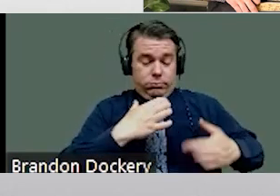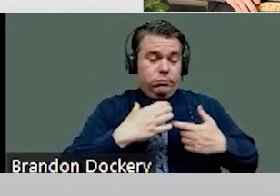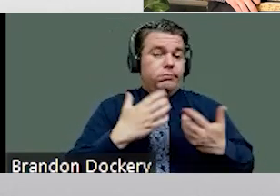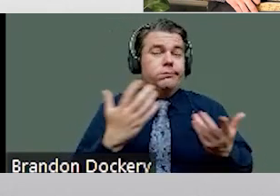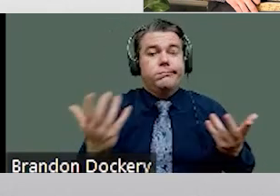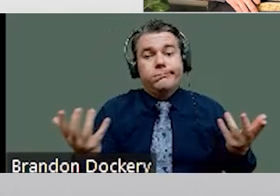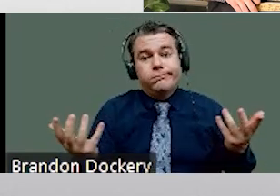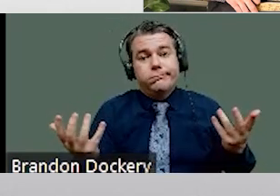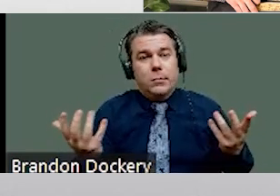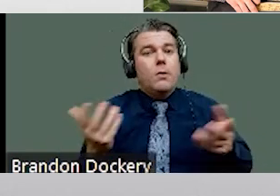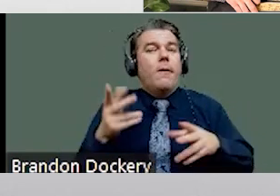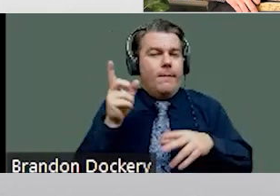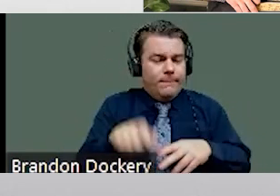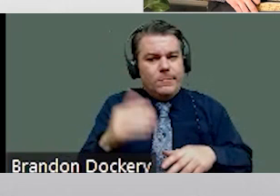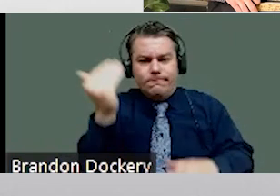Well,